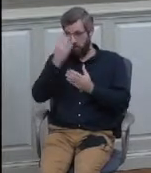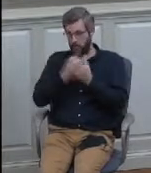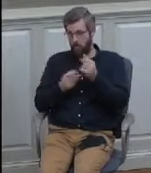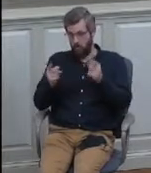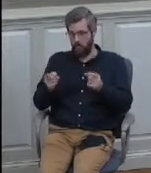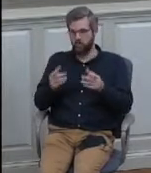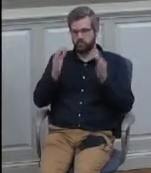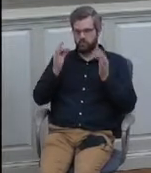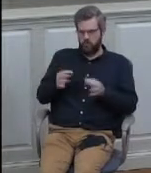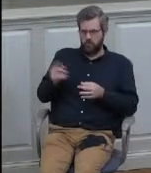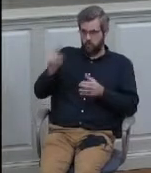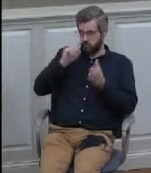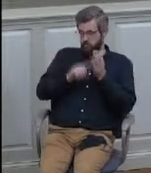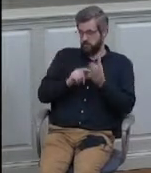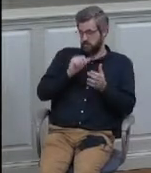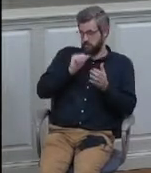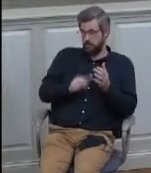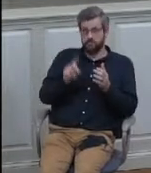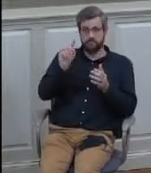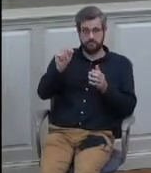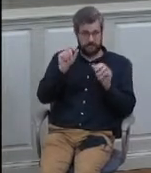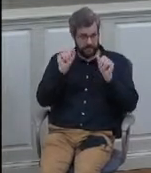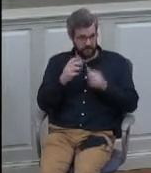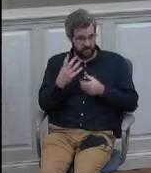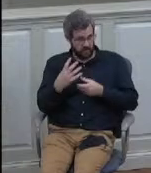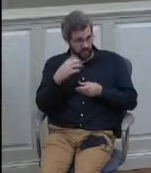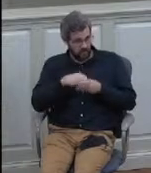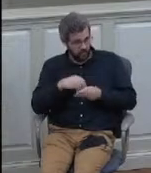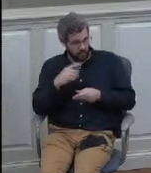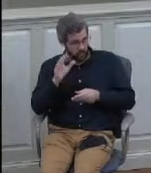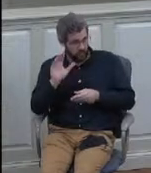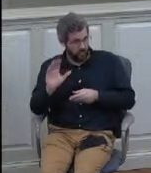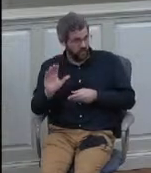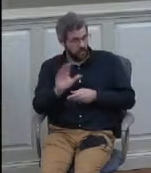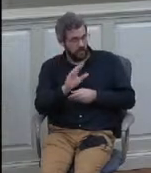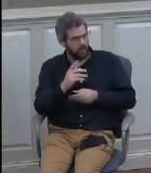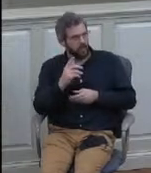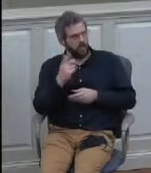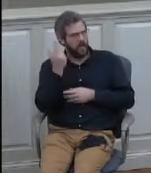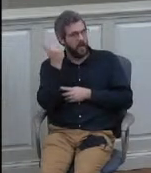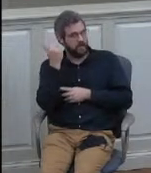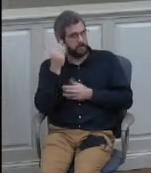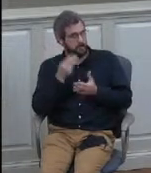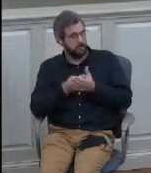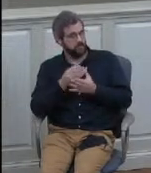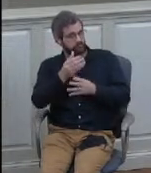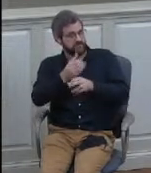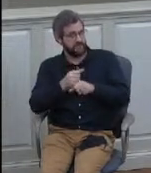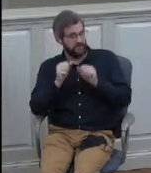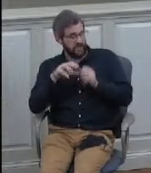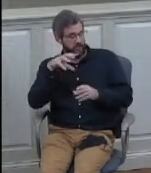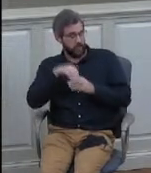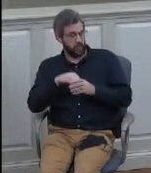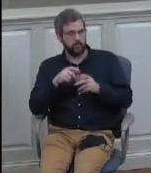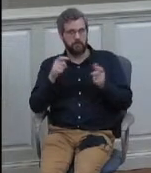is necessary on your part to investigate. And is it possible to include what they at least received last year? We would,